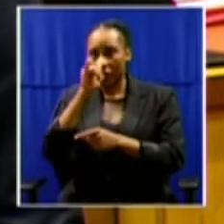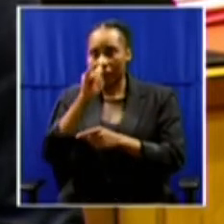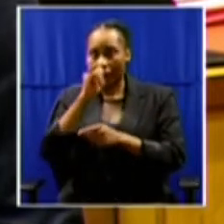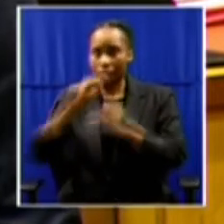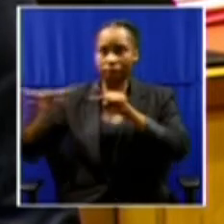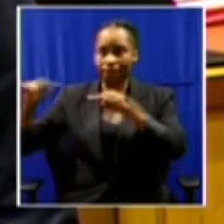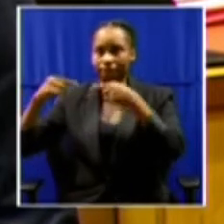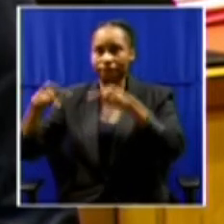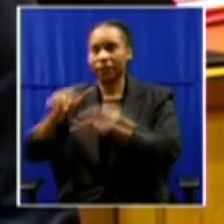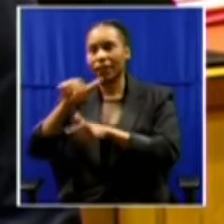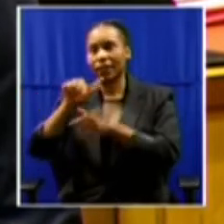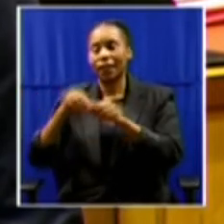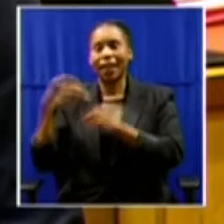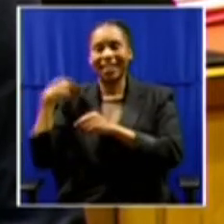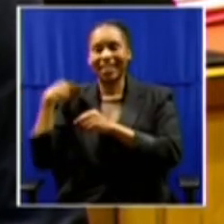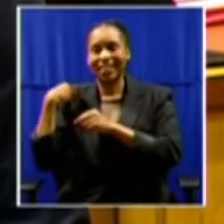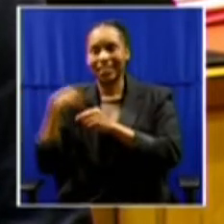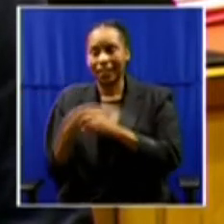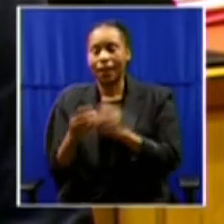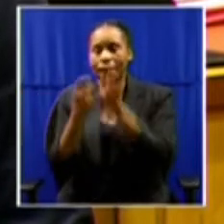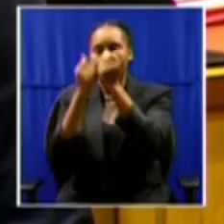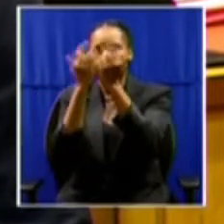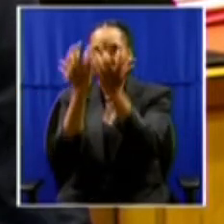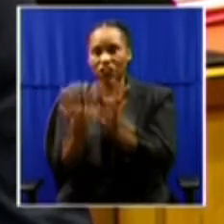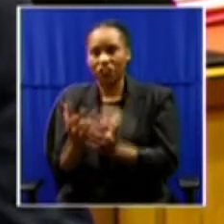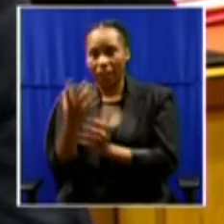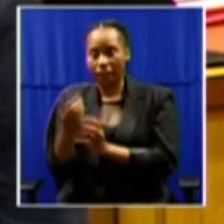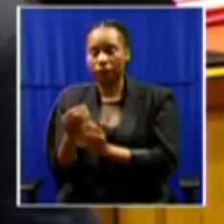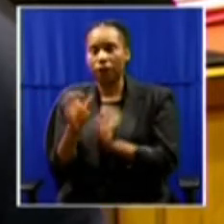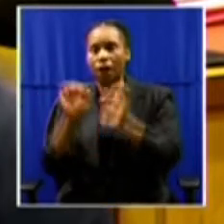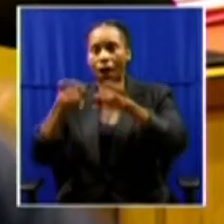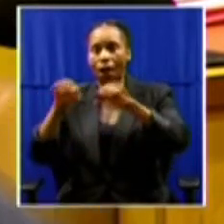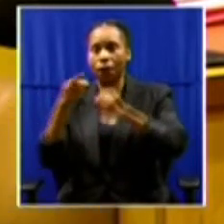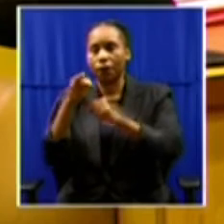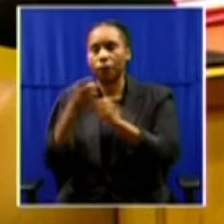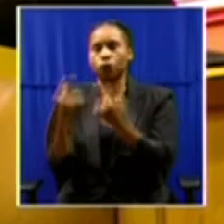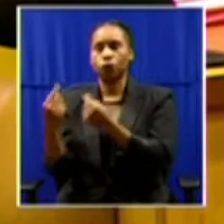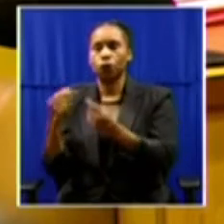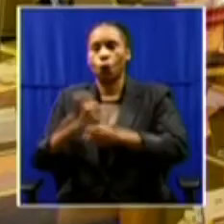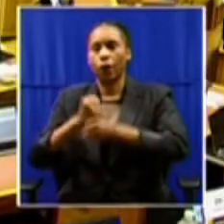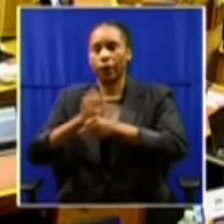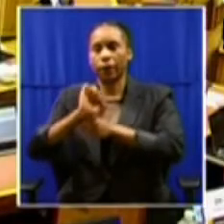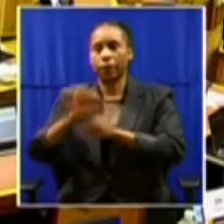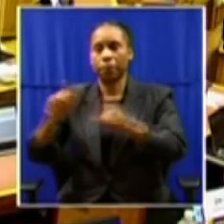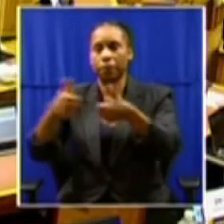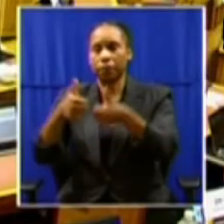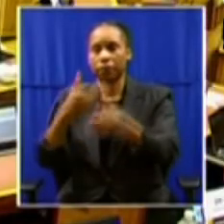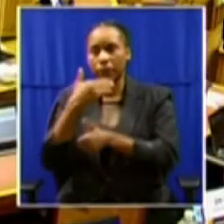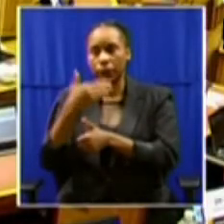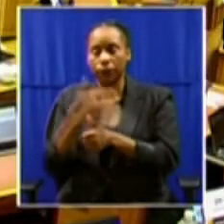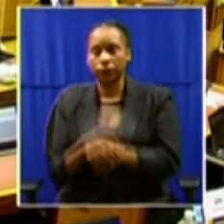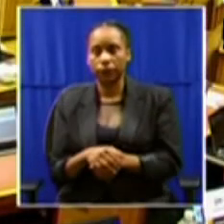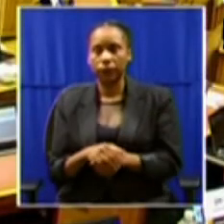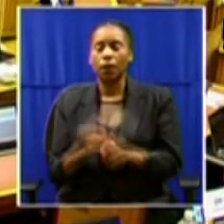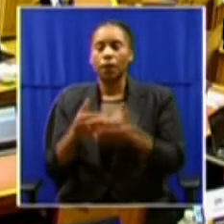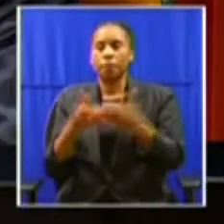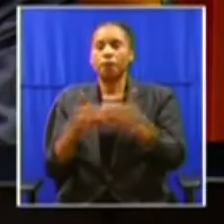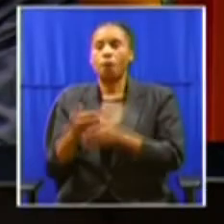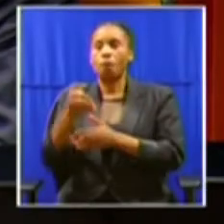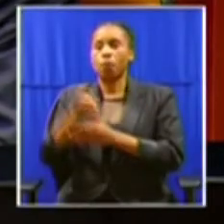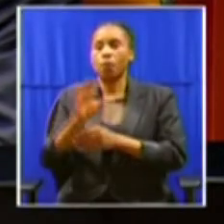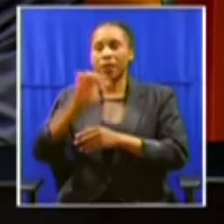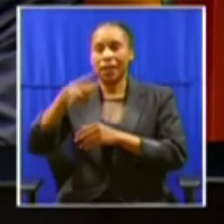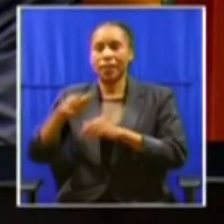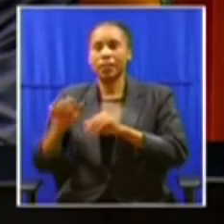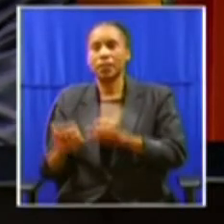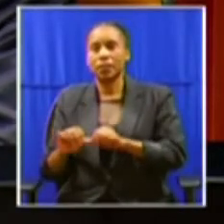agencies have a budget that will enable them to do their work. Thank you. Before I proceed to the next supplementary question, I